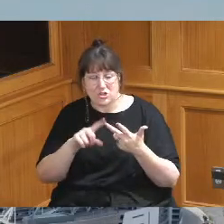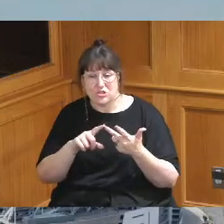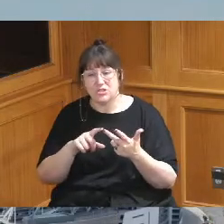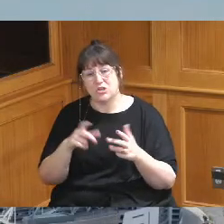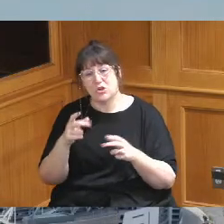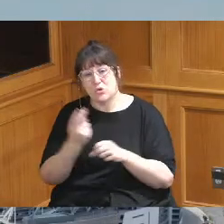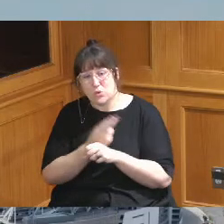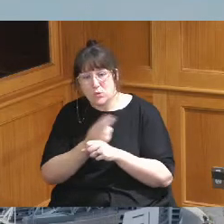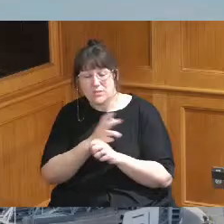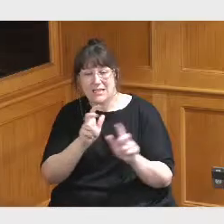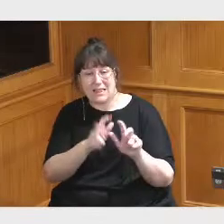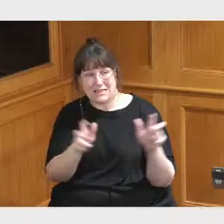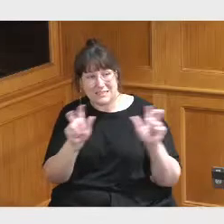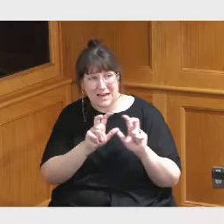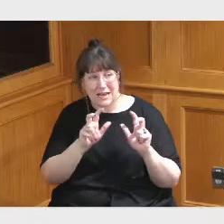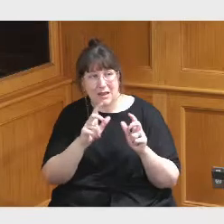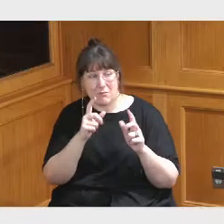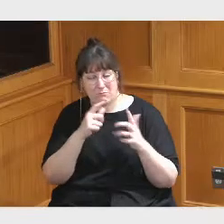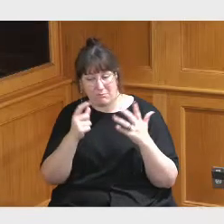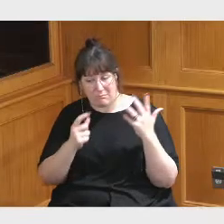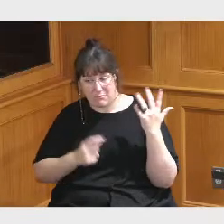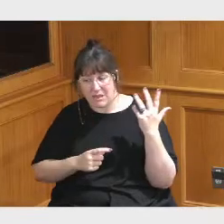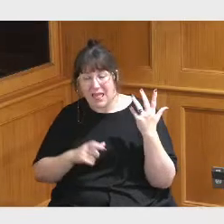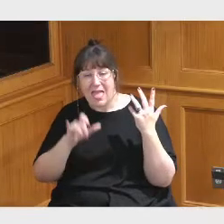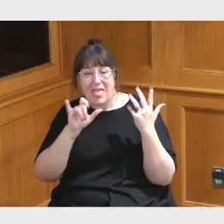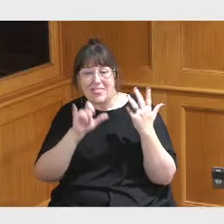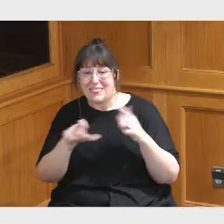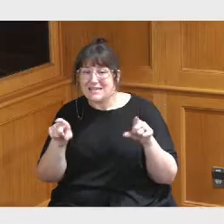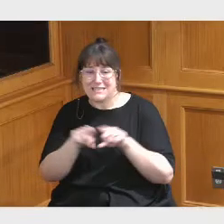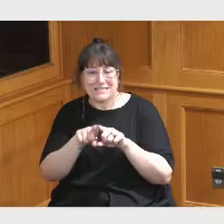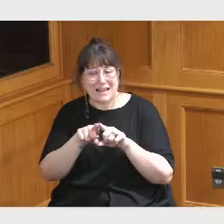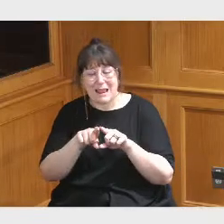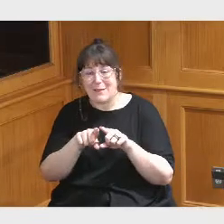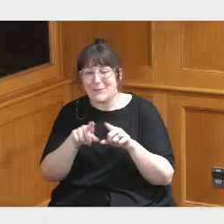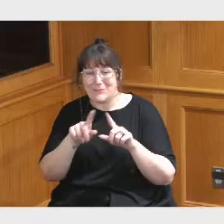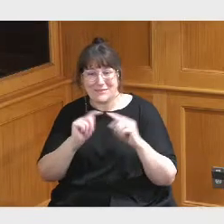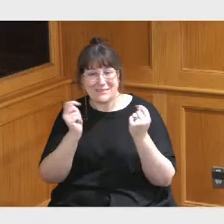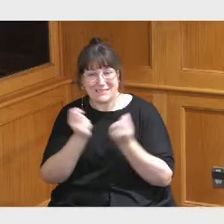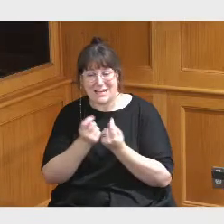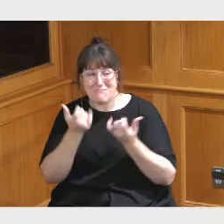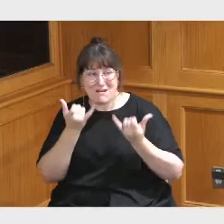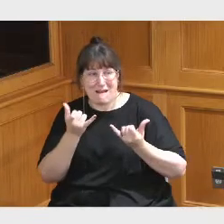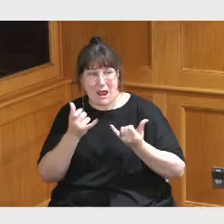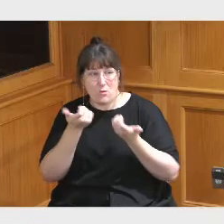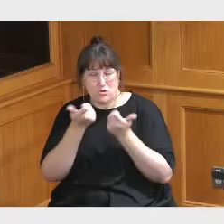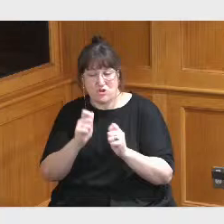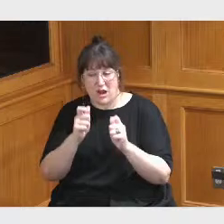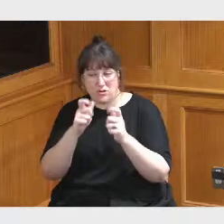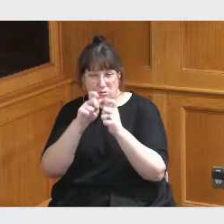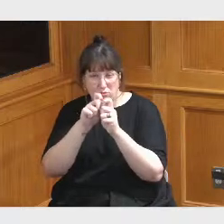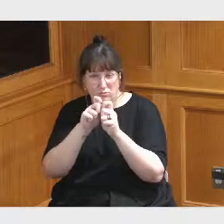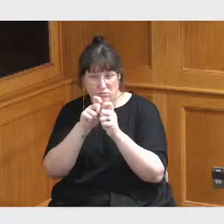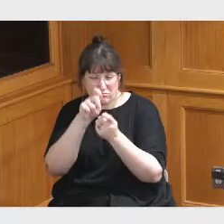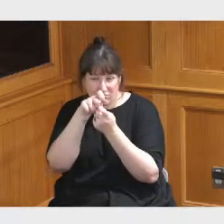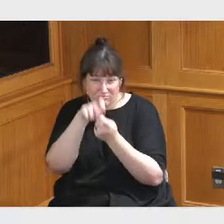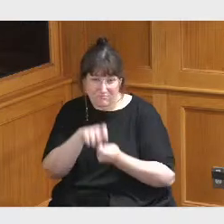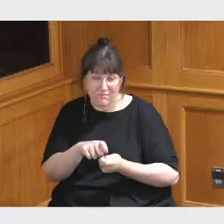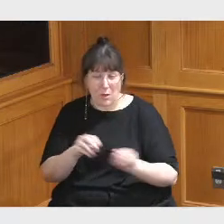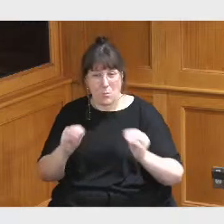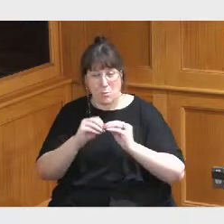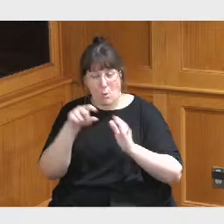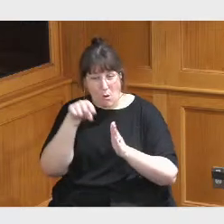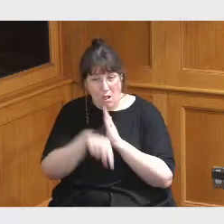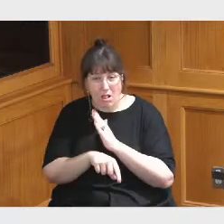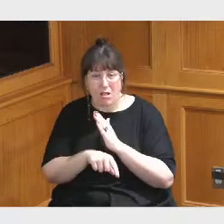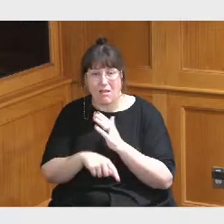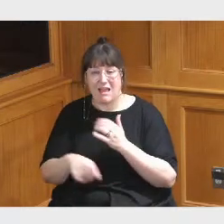etc. That same negotiating team is currently negotiating some of the finer points of the lease as well. Everything